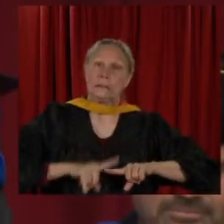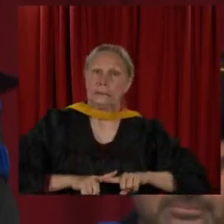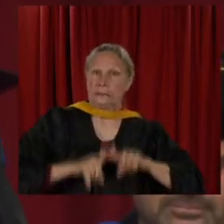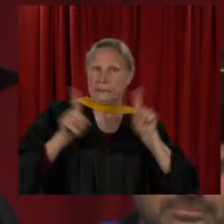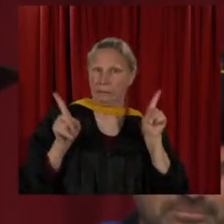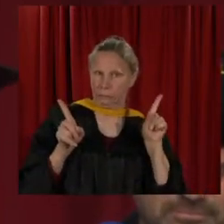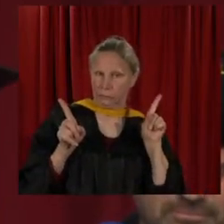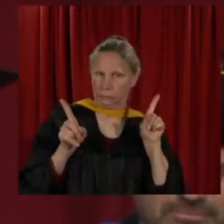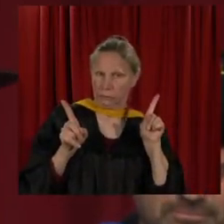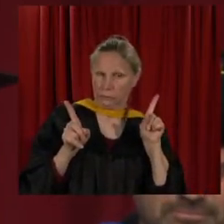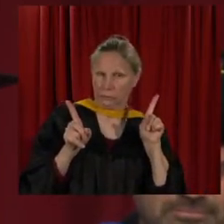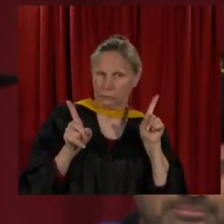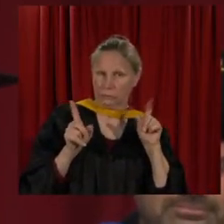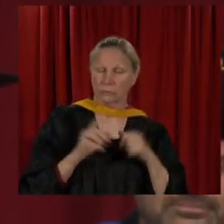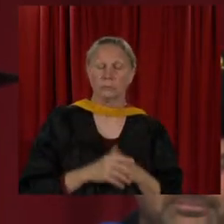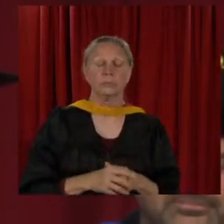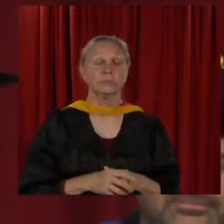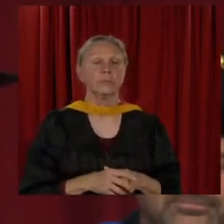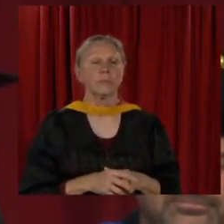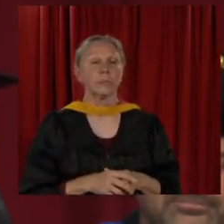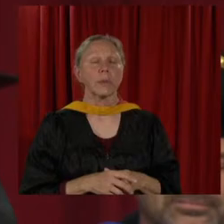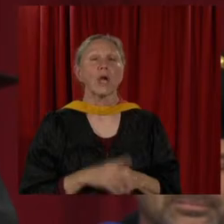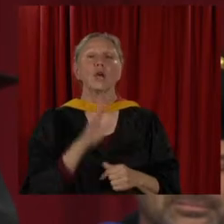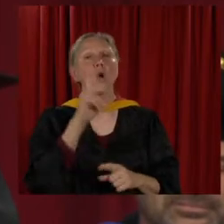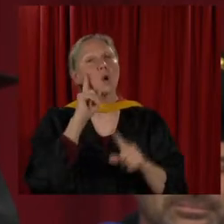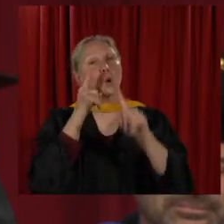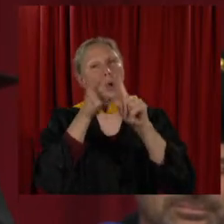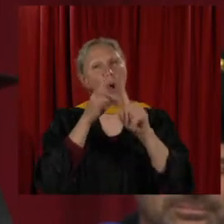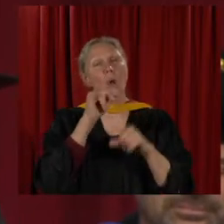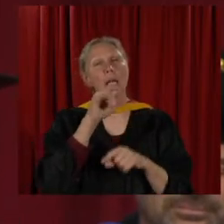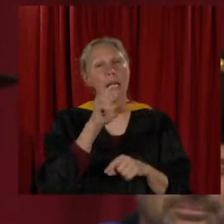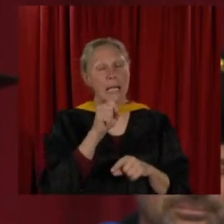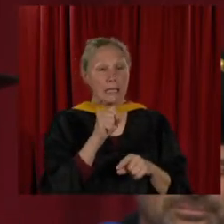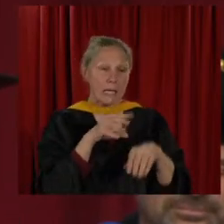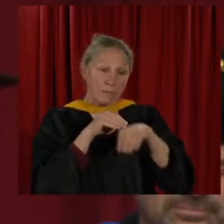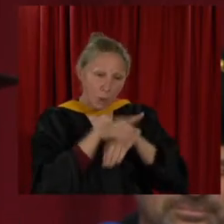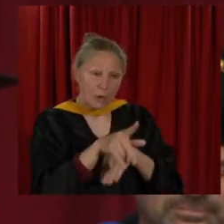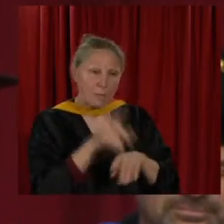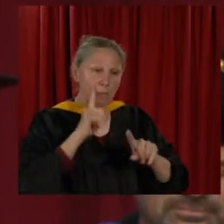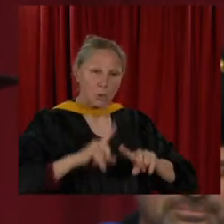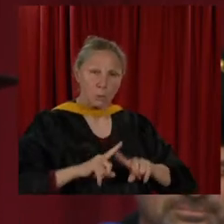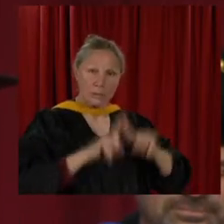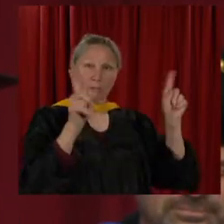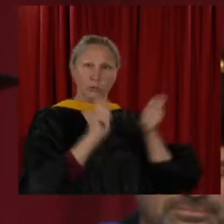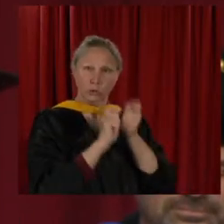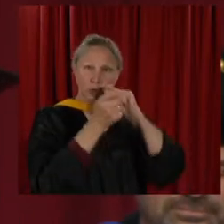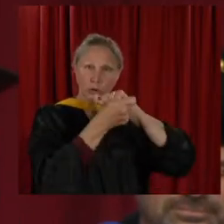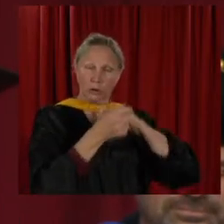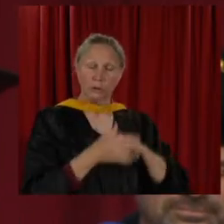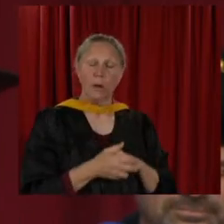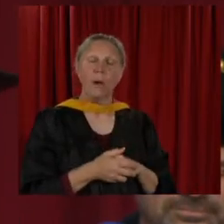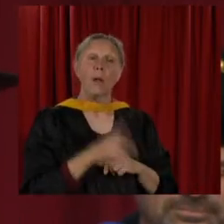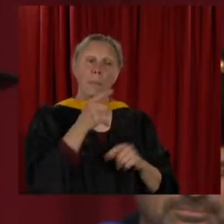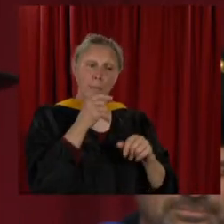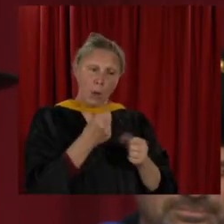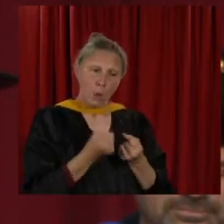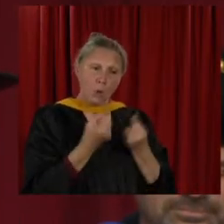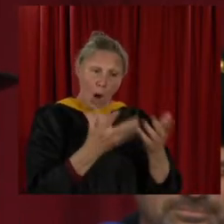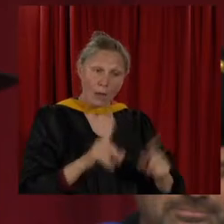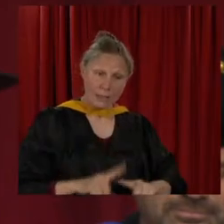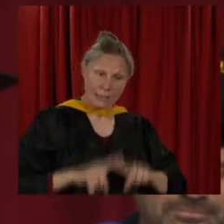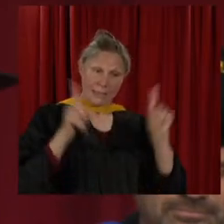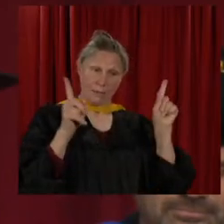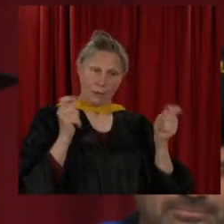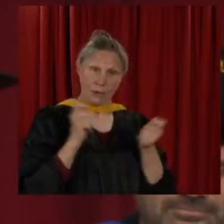maker. Set your sights on being a difference maker, Because difference makers use